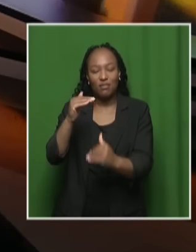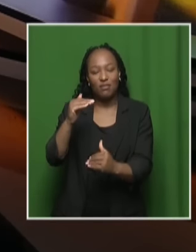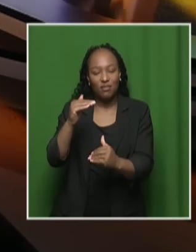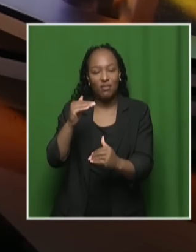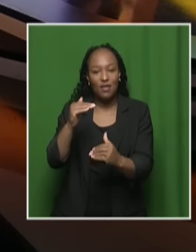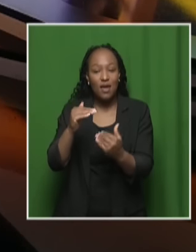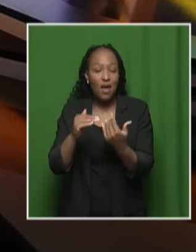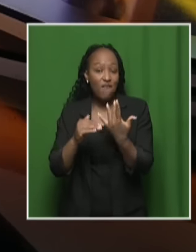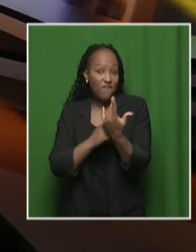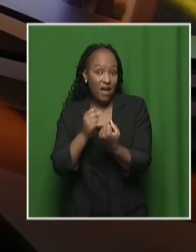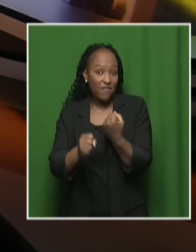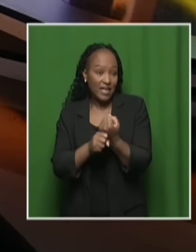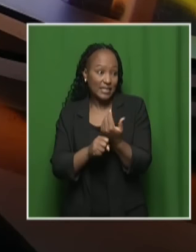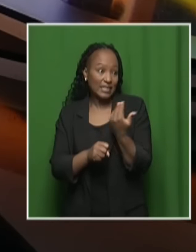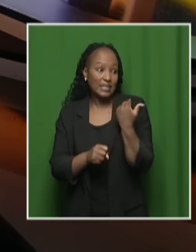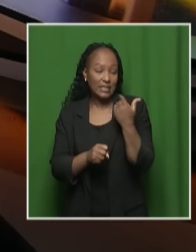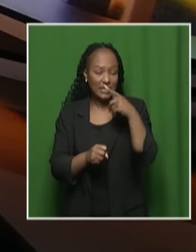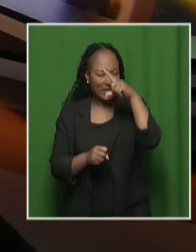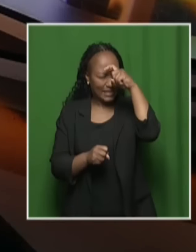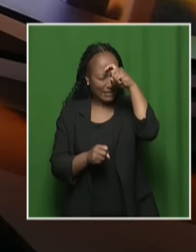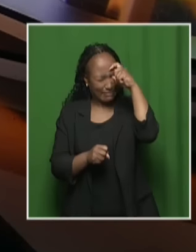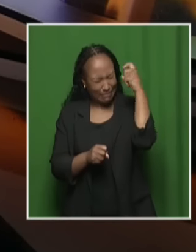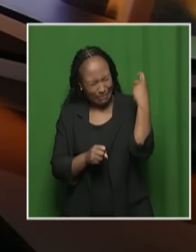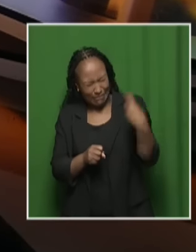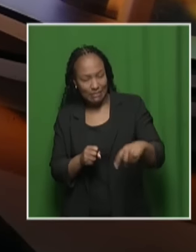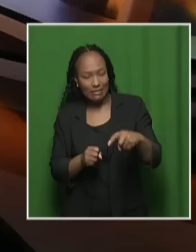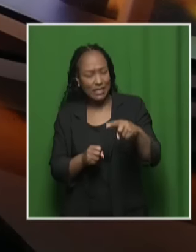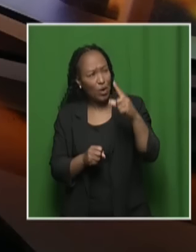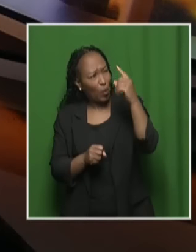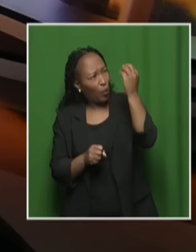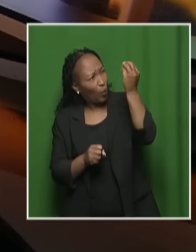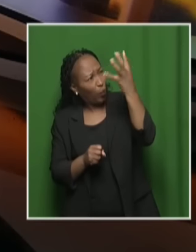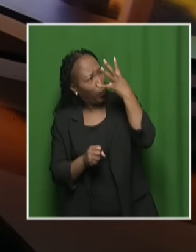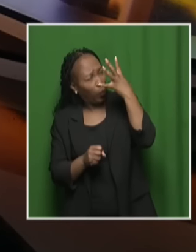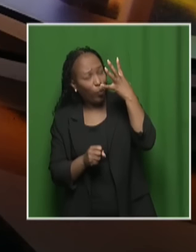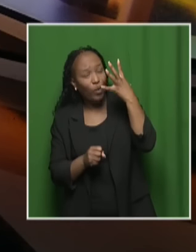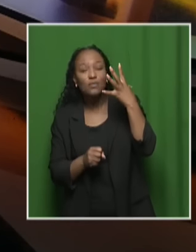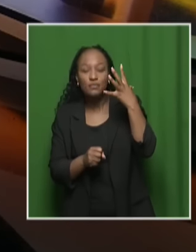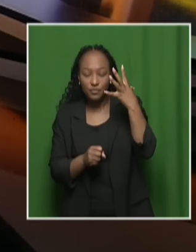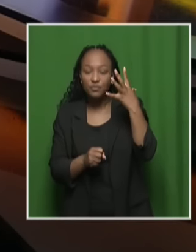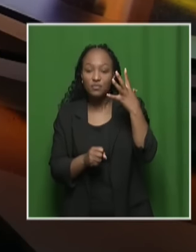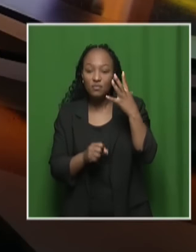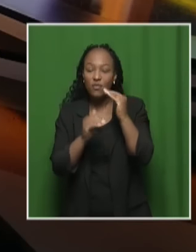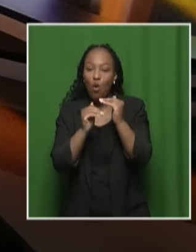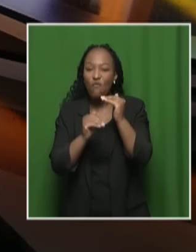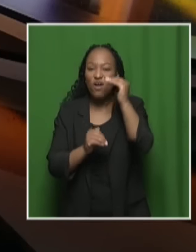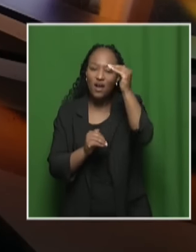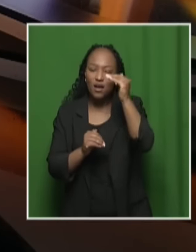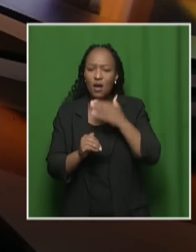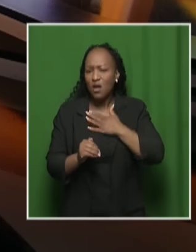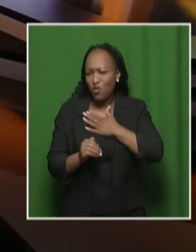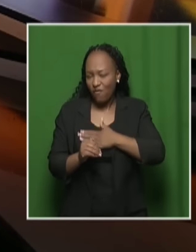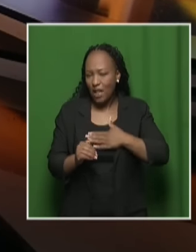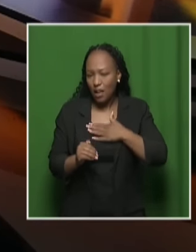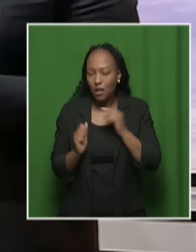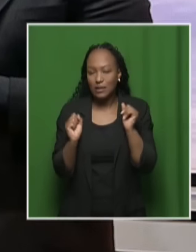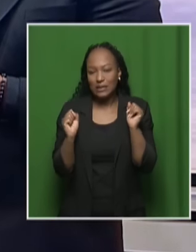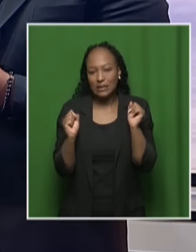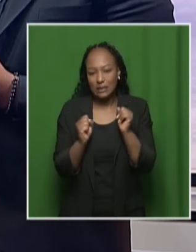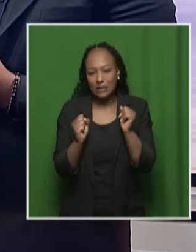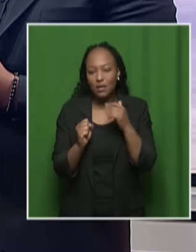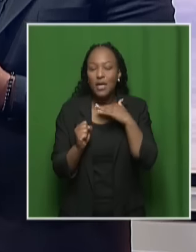Eish. But in the past 5 years, we've been having more and above normal temperatures for maximum temperatures. Why you're feeling the cool is because